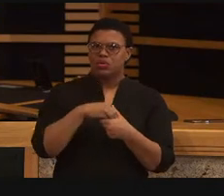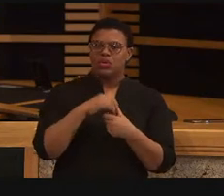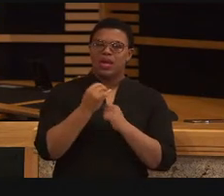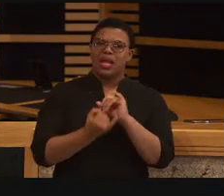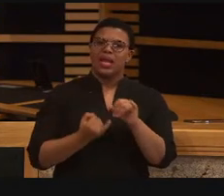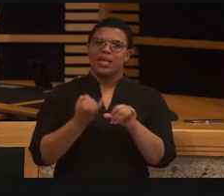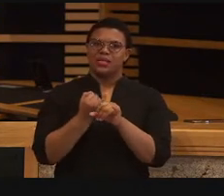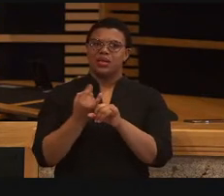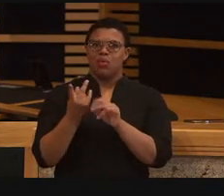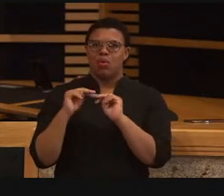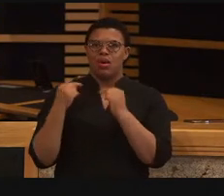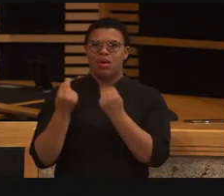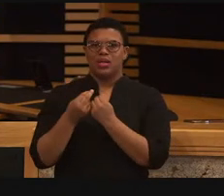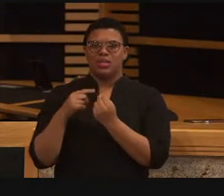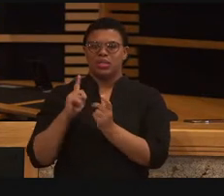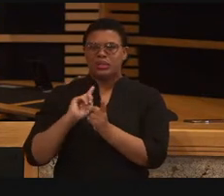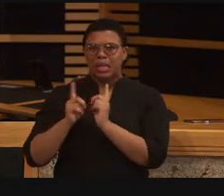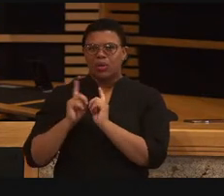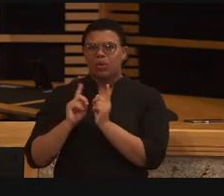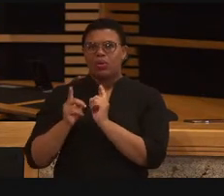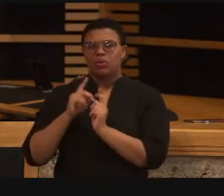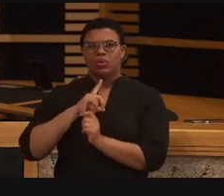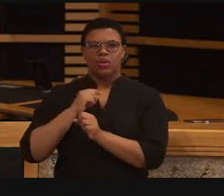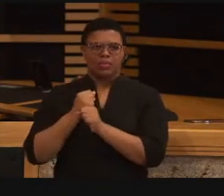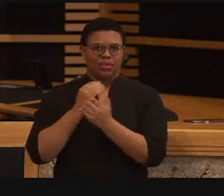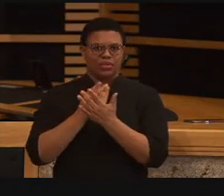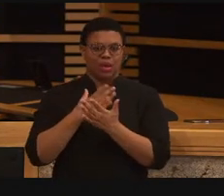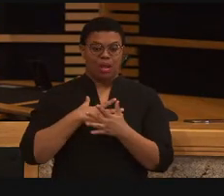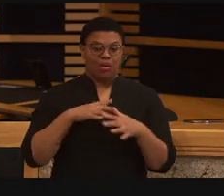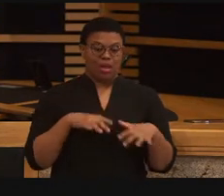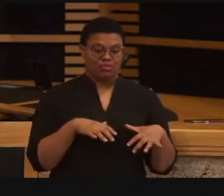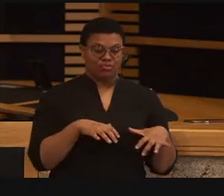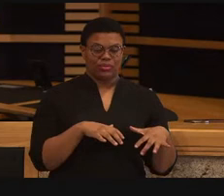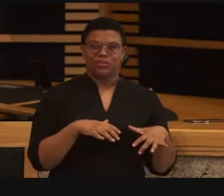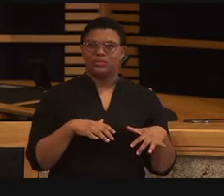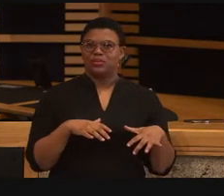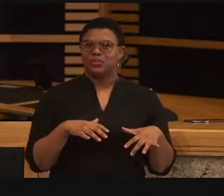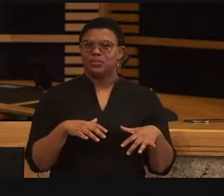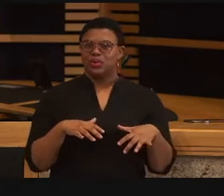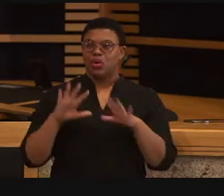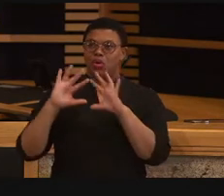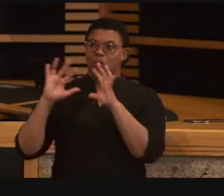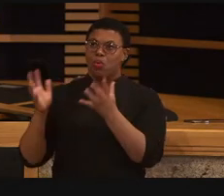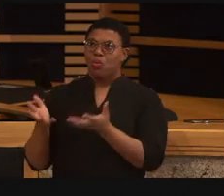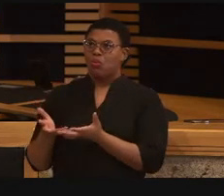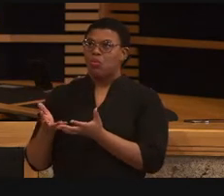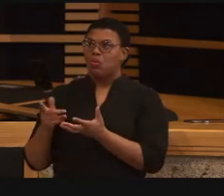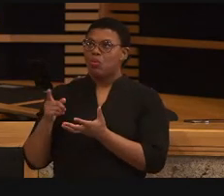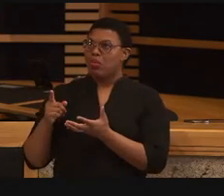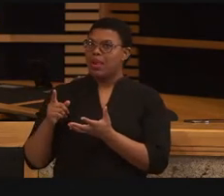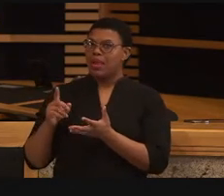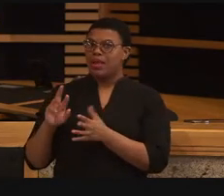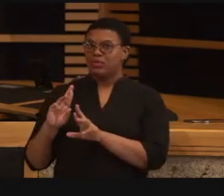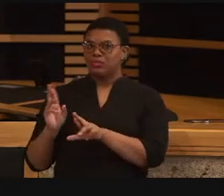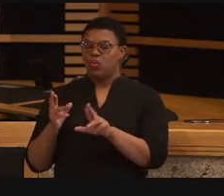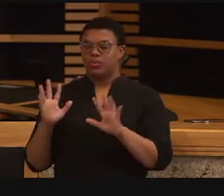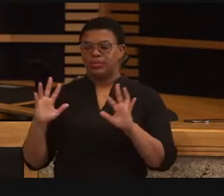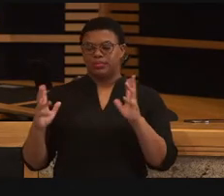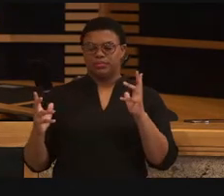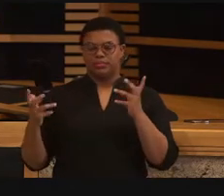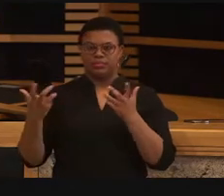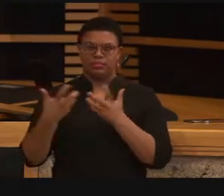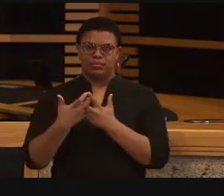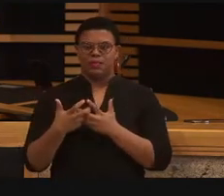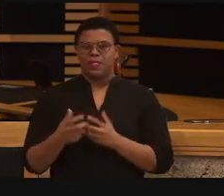and national dialogues to ensure that our actions are aligned with the global efforts to address the climate change